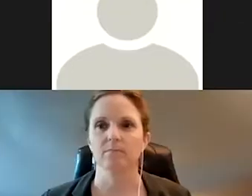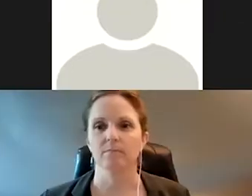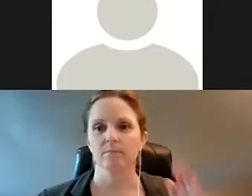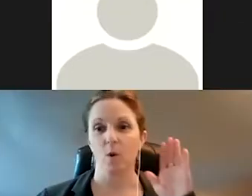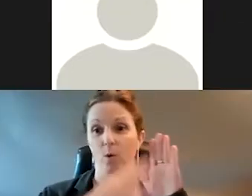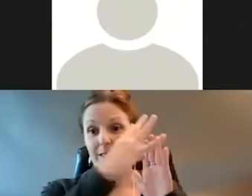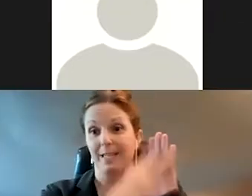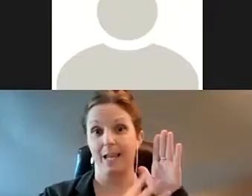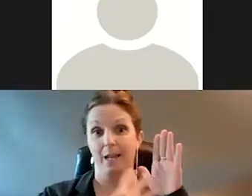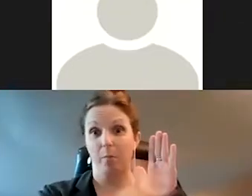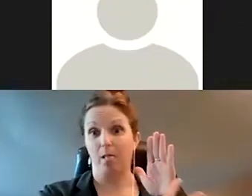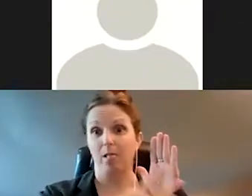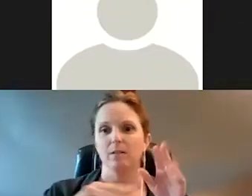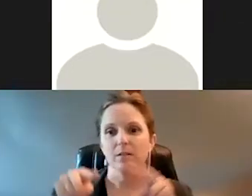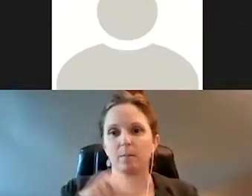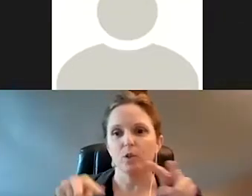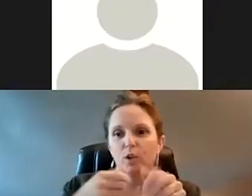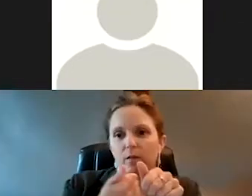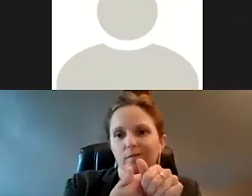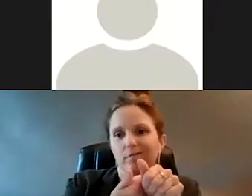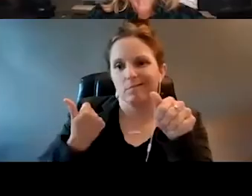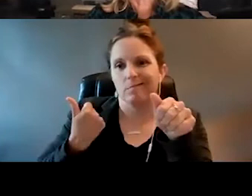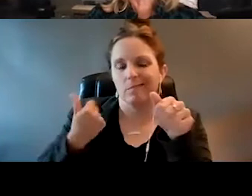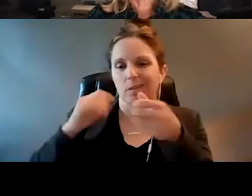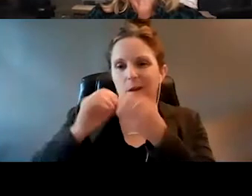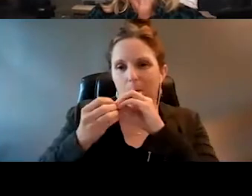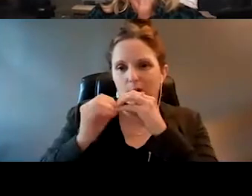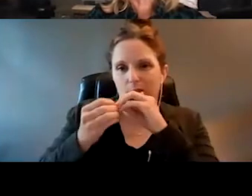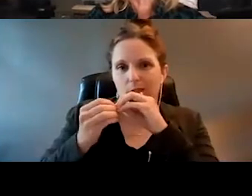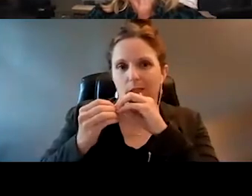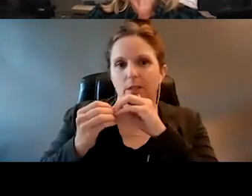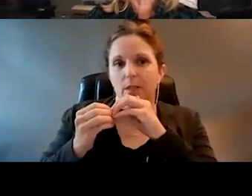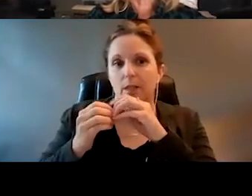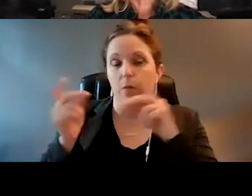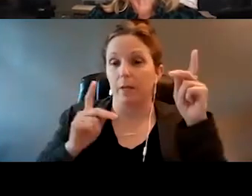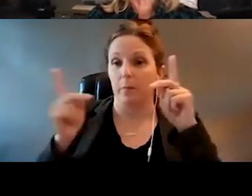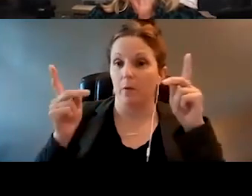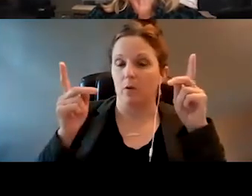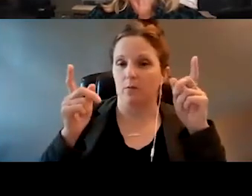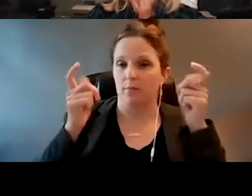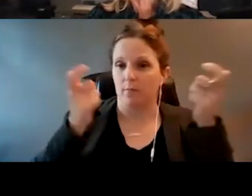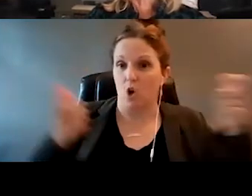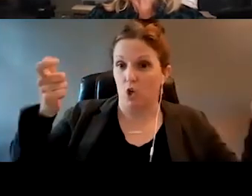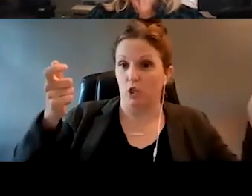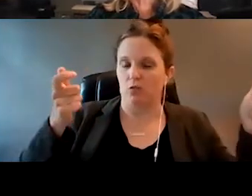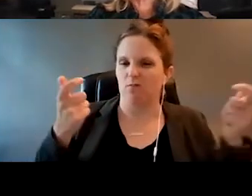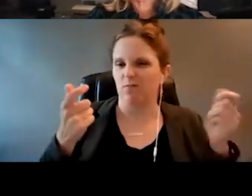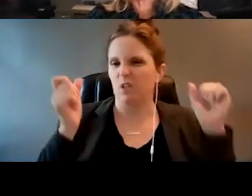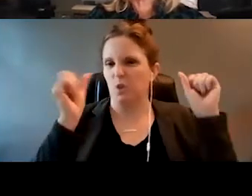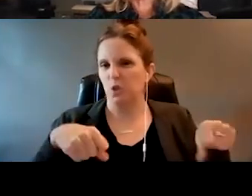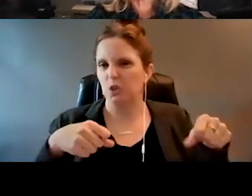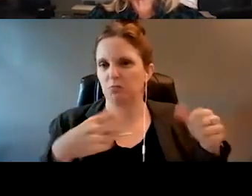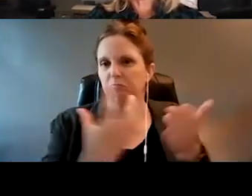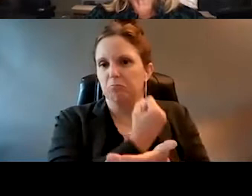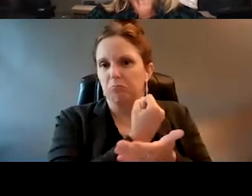effectiveness of the medication. So here are the tables. So these are just the observed